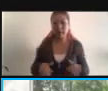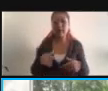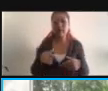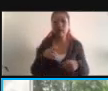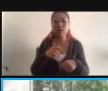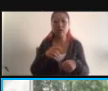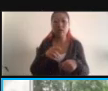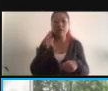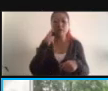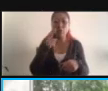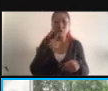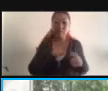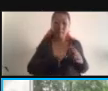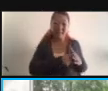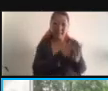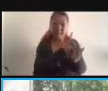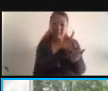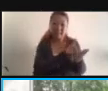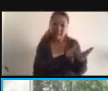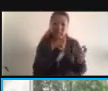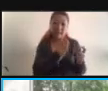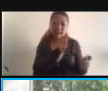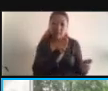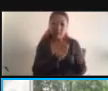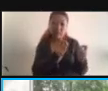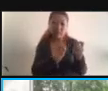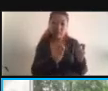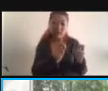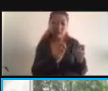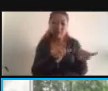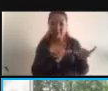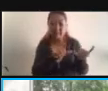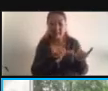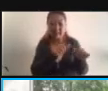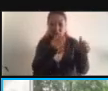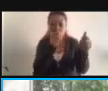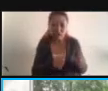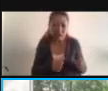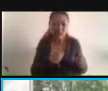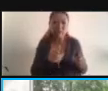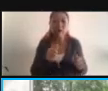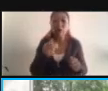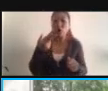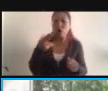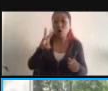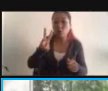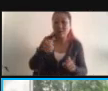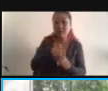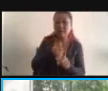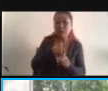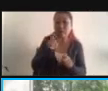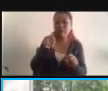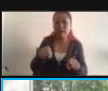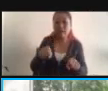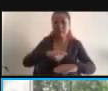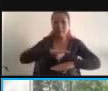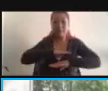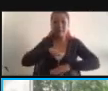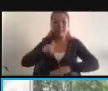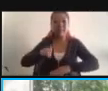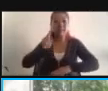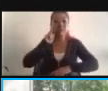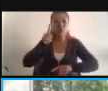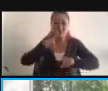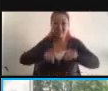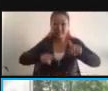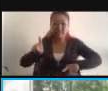the sizes and the shapes of the hardware would meet the needs of accommodating the wide range